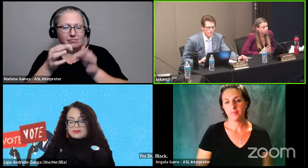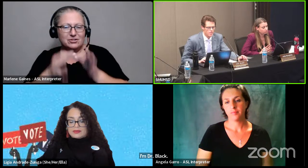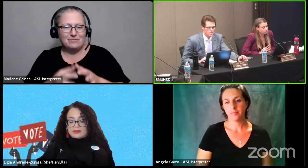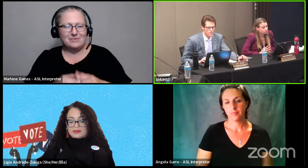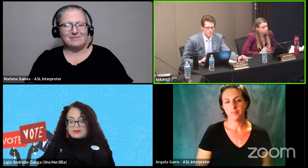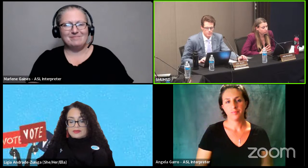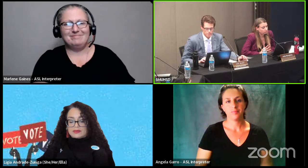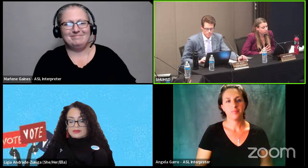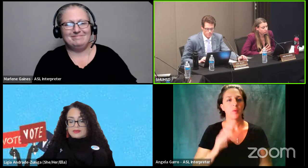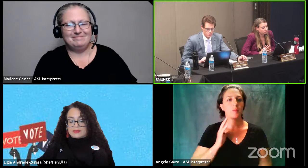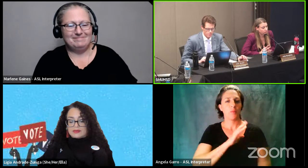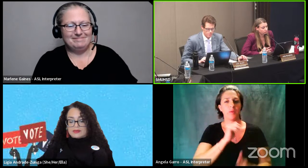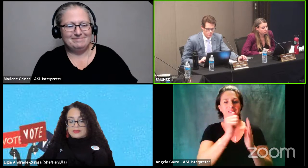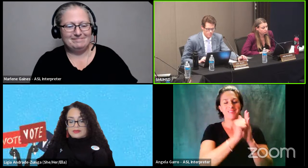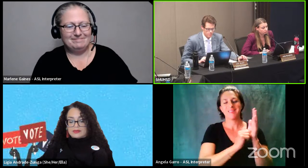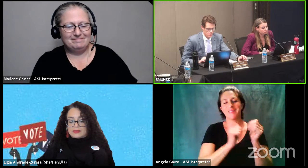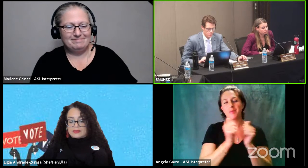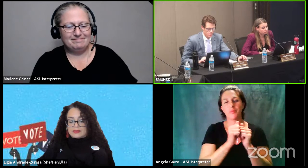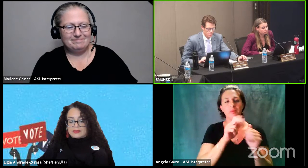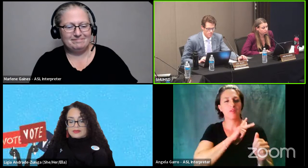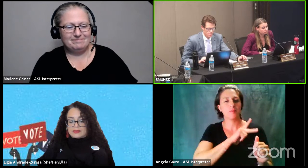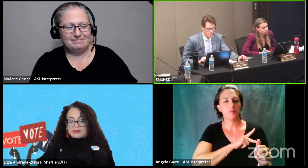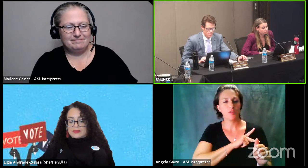personnel actions.